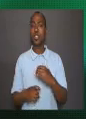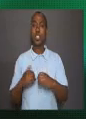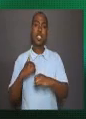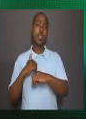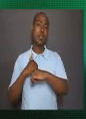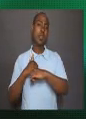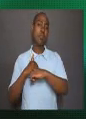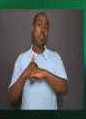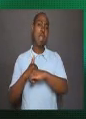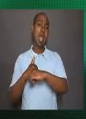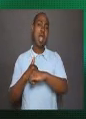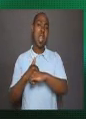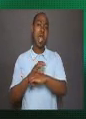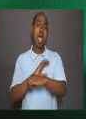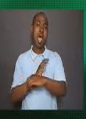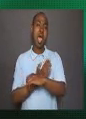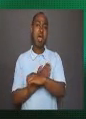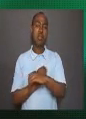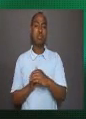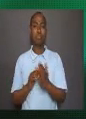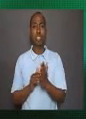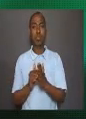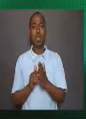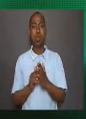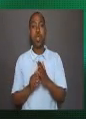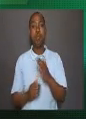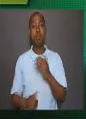system is weakened or destroyed.